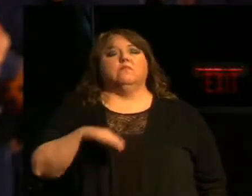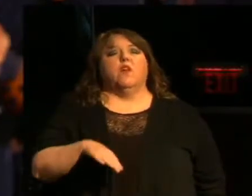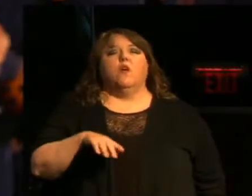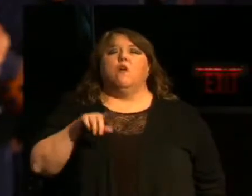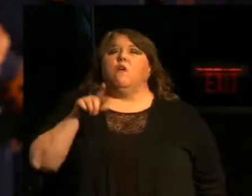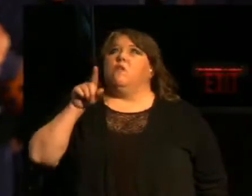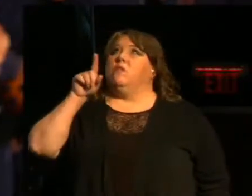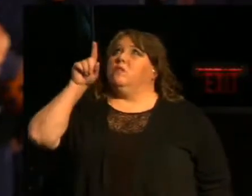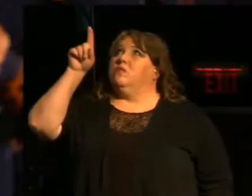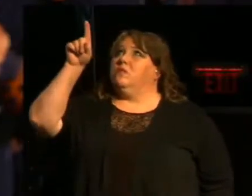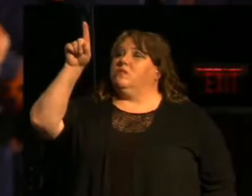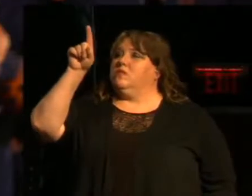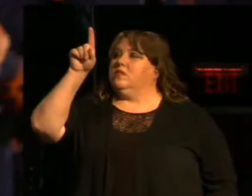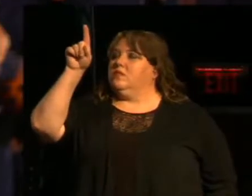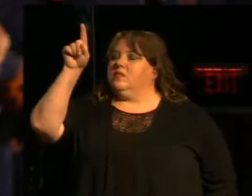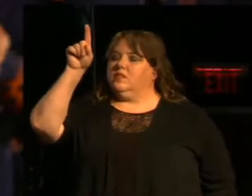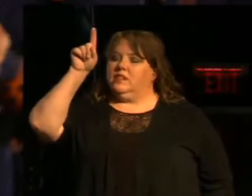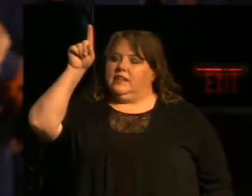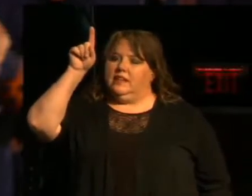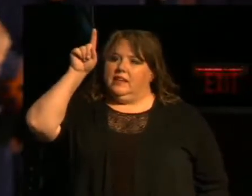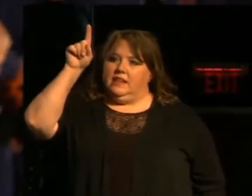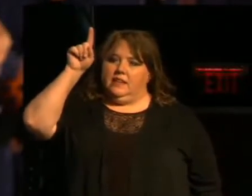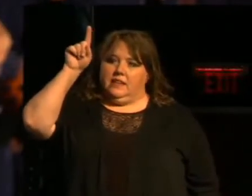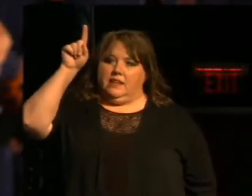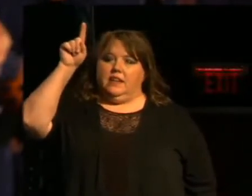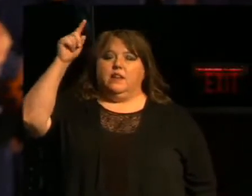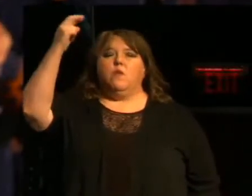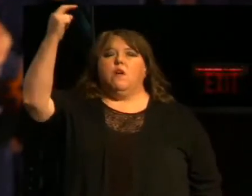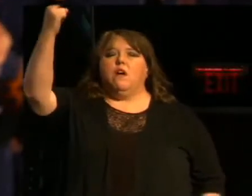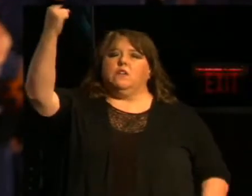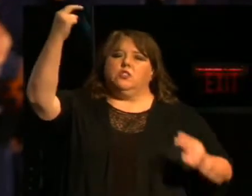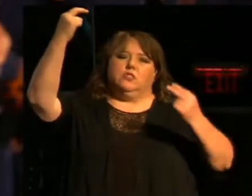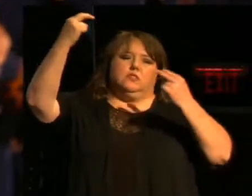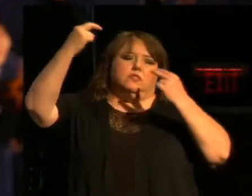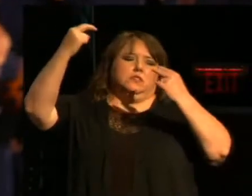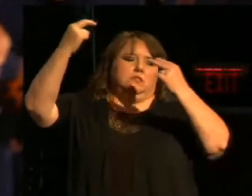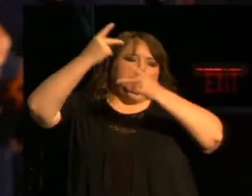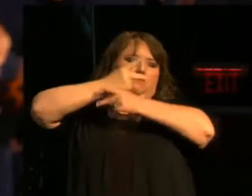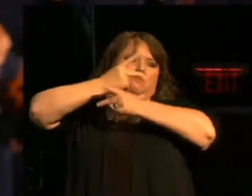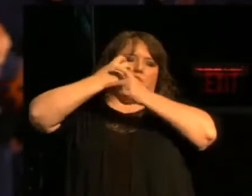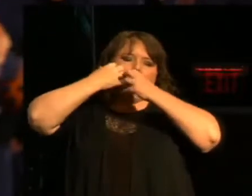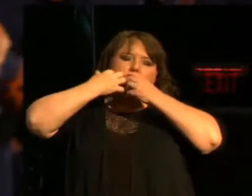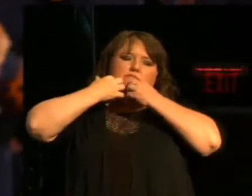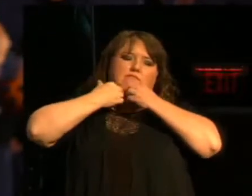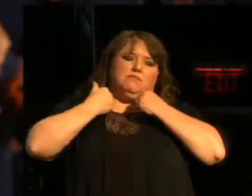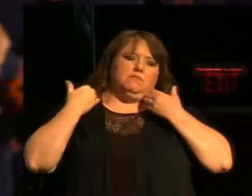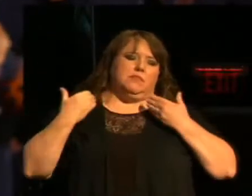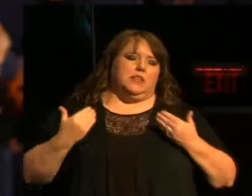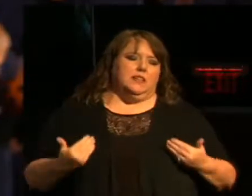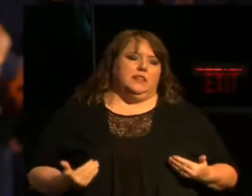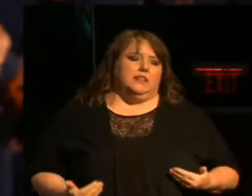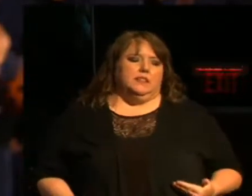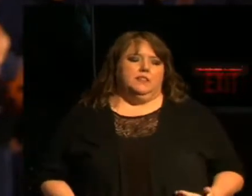If we are not listening to one another, that just puts us in a place of arrogance and not humbleness. And God says, if